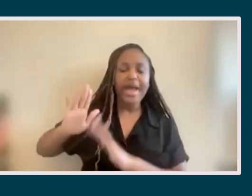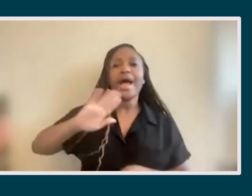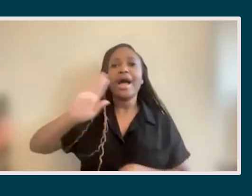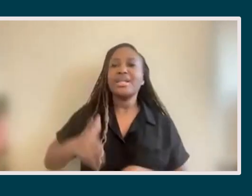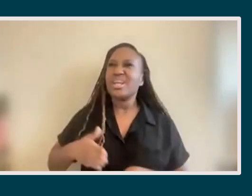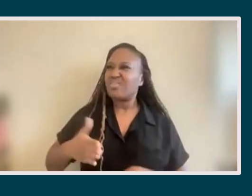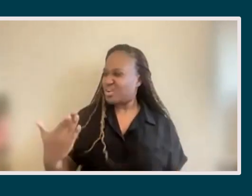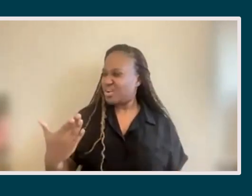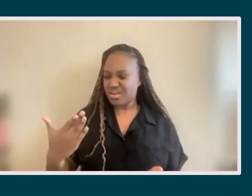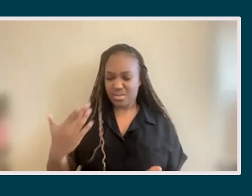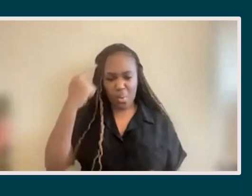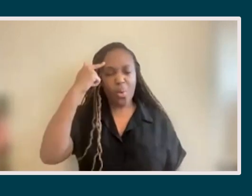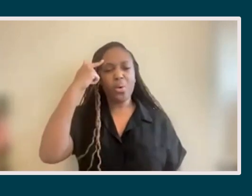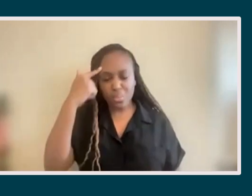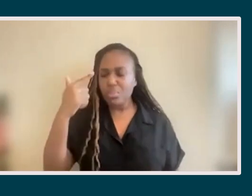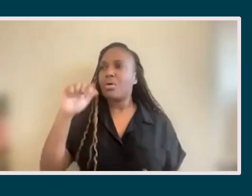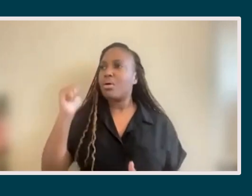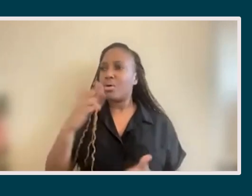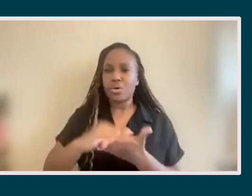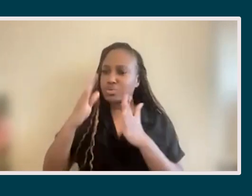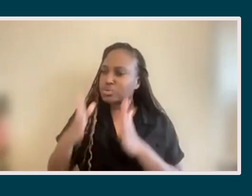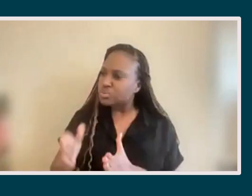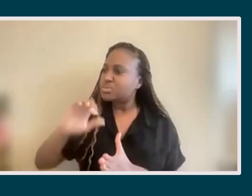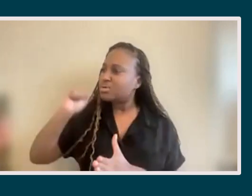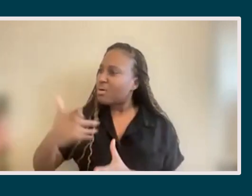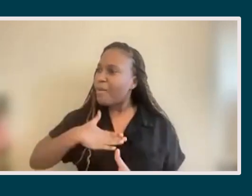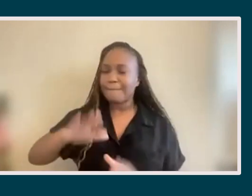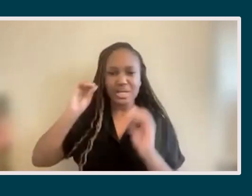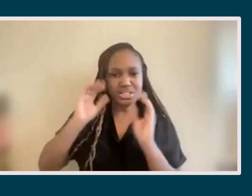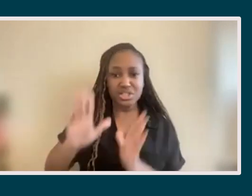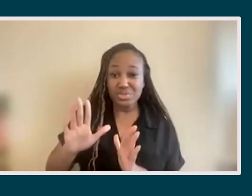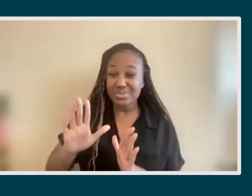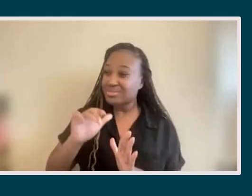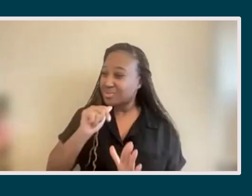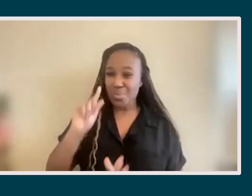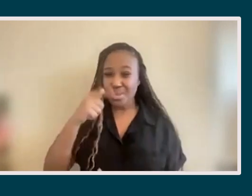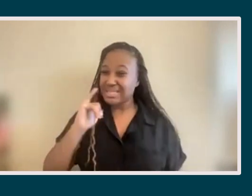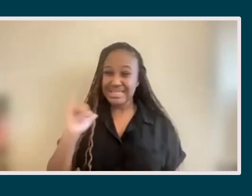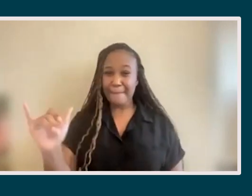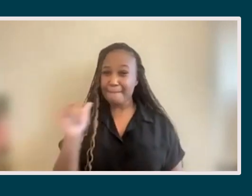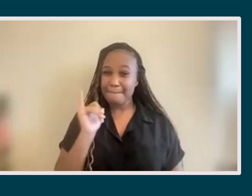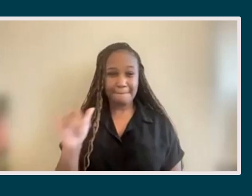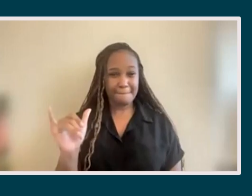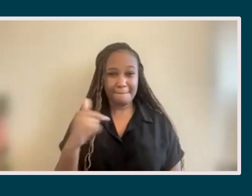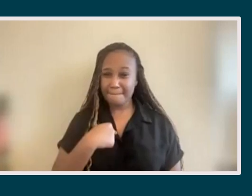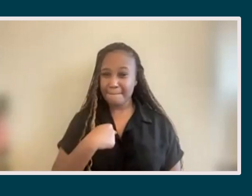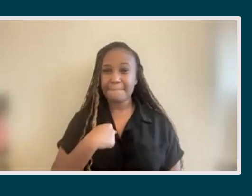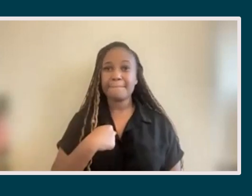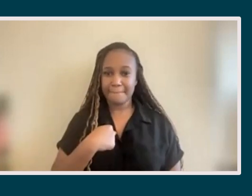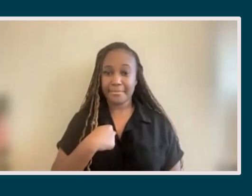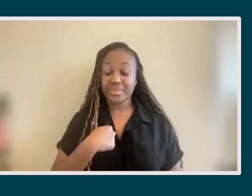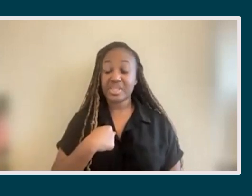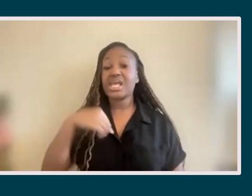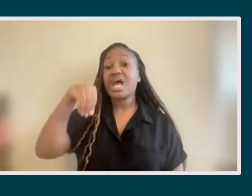me that all of the students and all of the teachers wouldn't look like me. And in